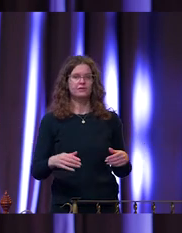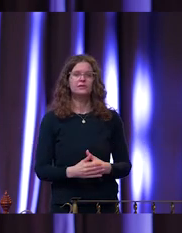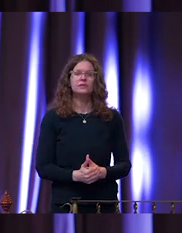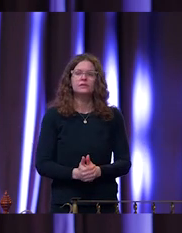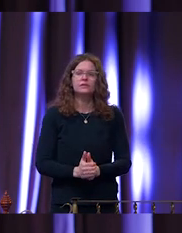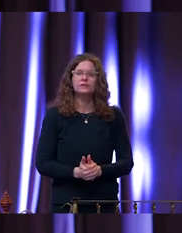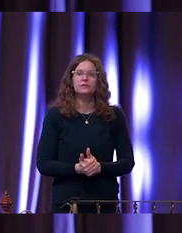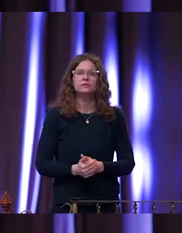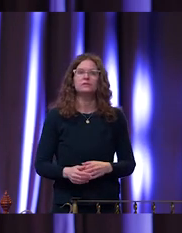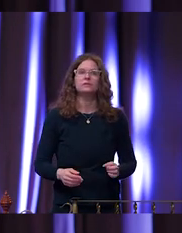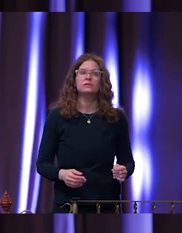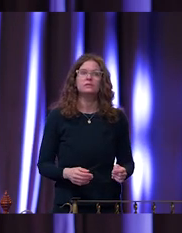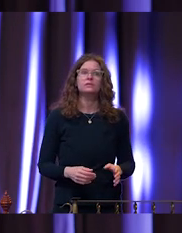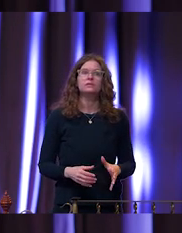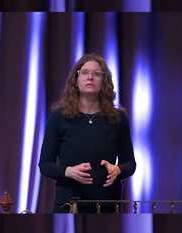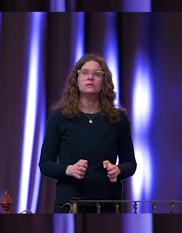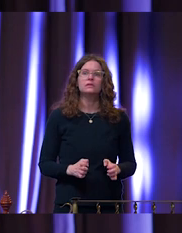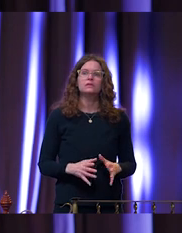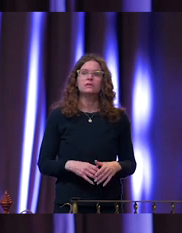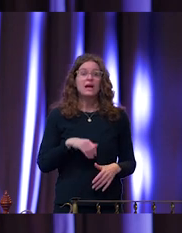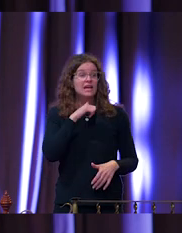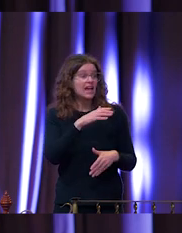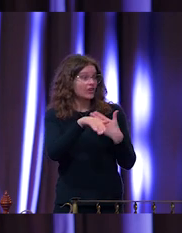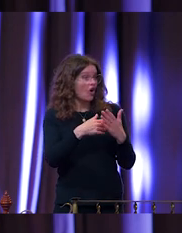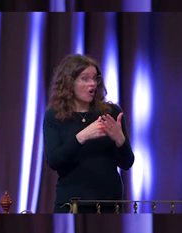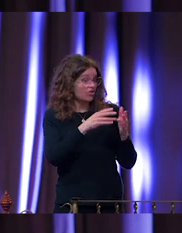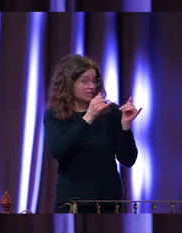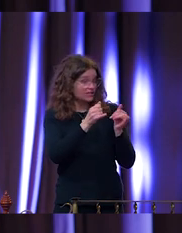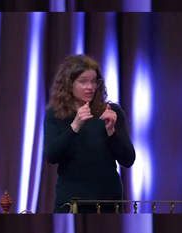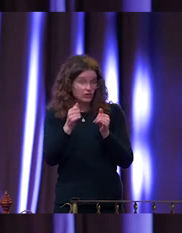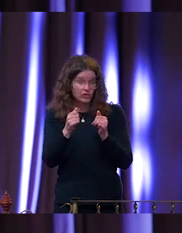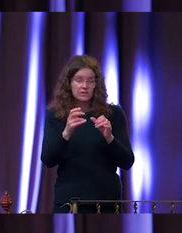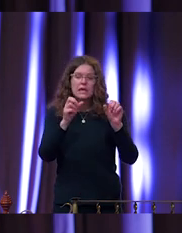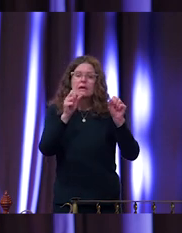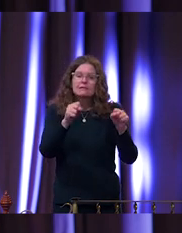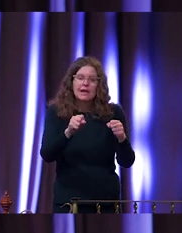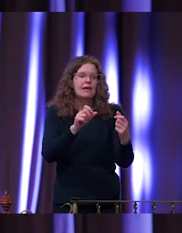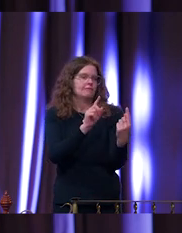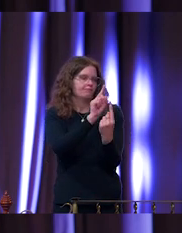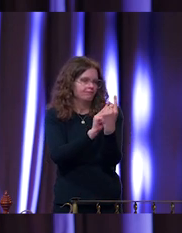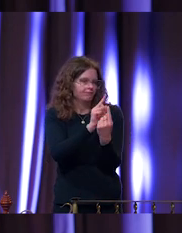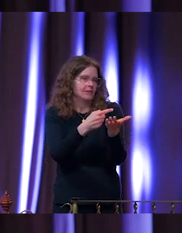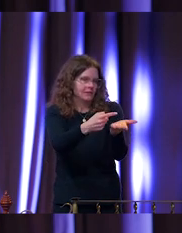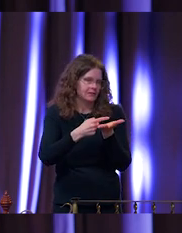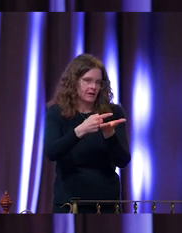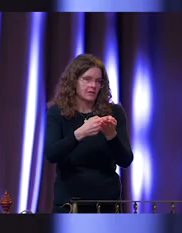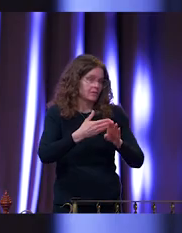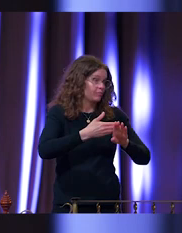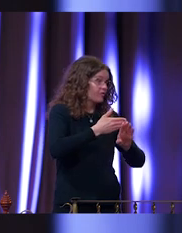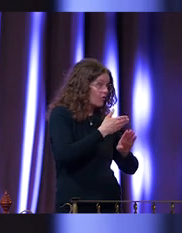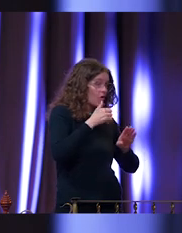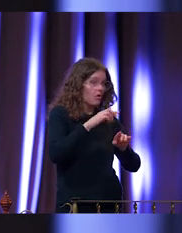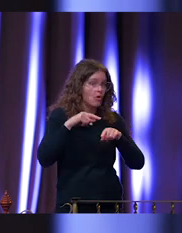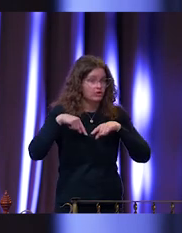every individual who works in grant making has the capacity to talk one-on-one, either before or during the